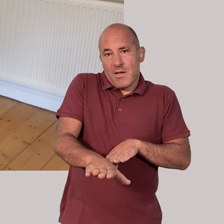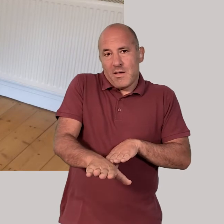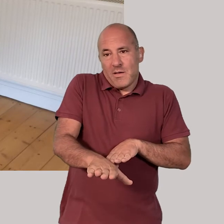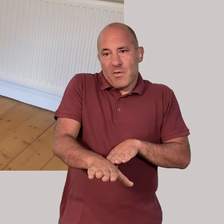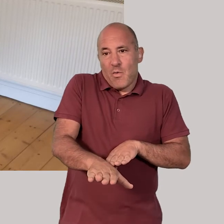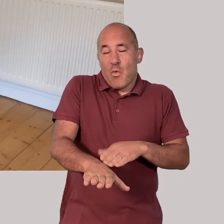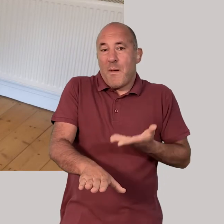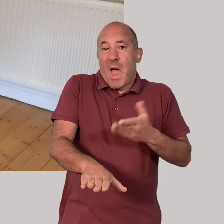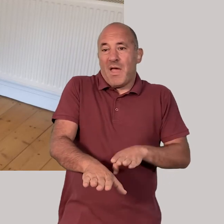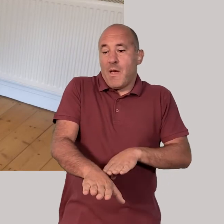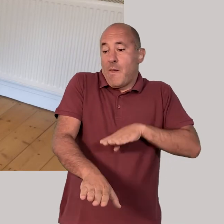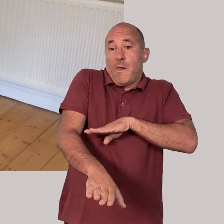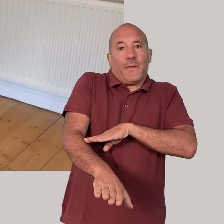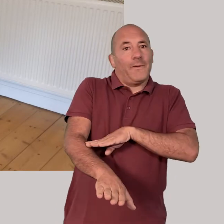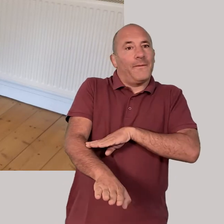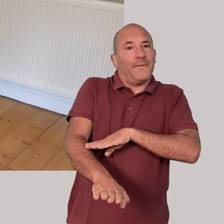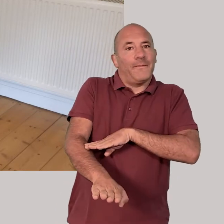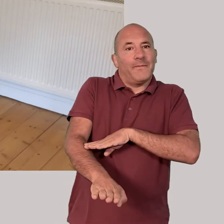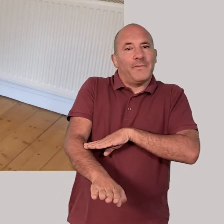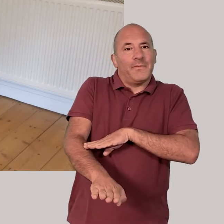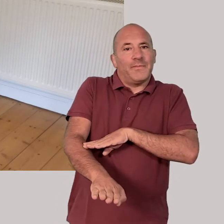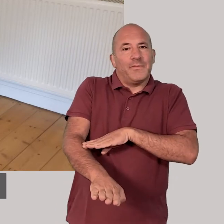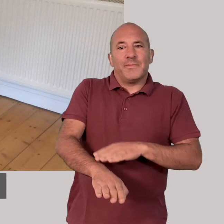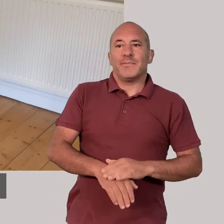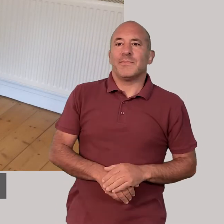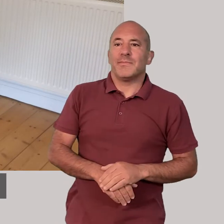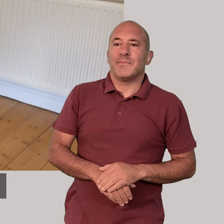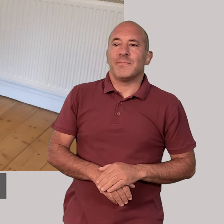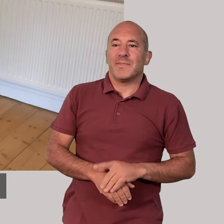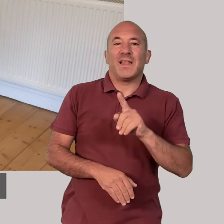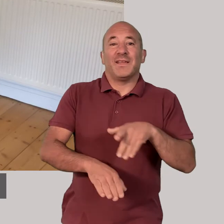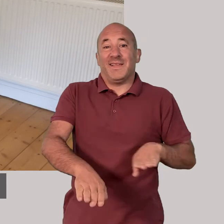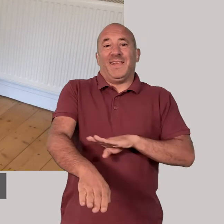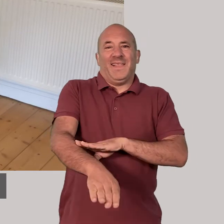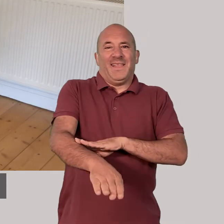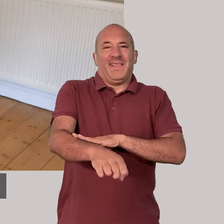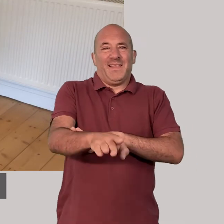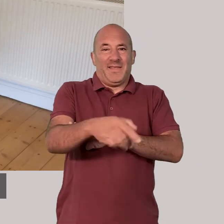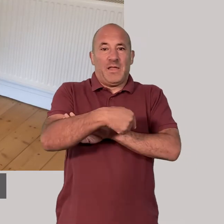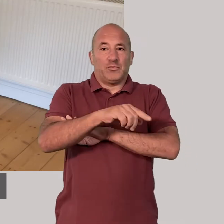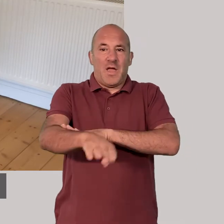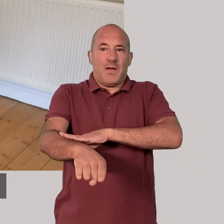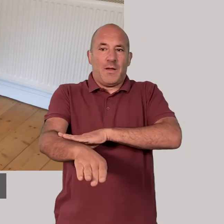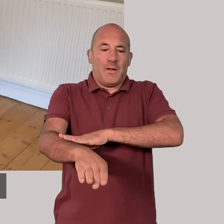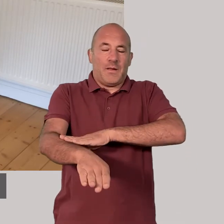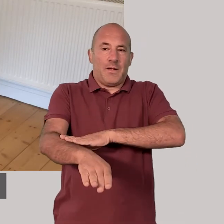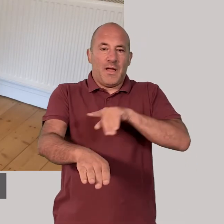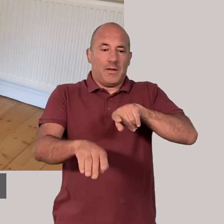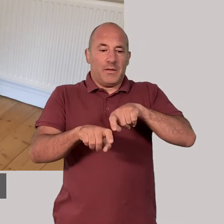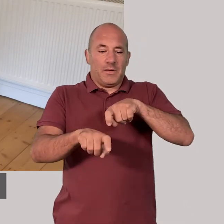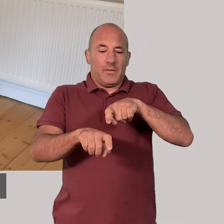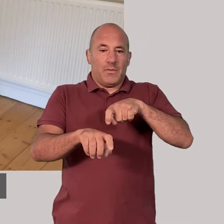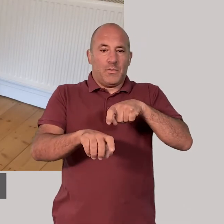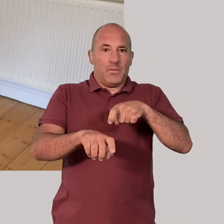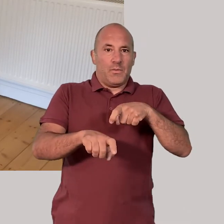ankle bone, a little bit higher, a little bit higher. And then see if your knee, this knee here, wants to turn out a little